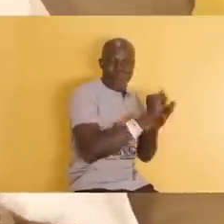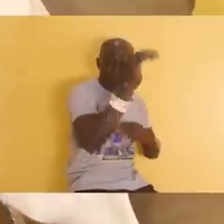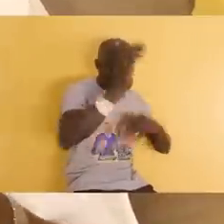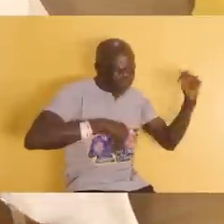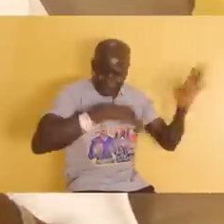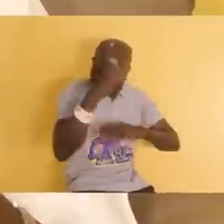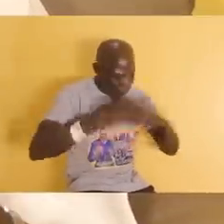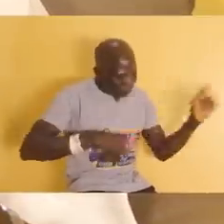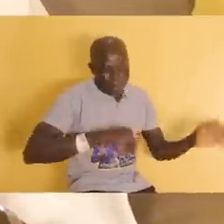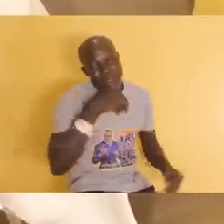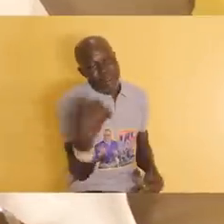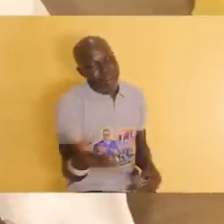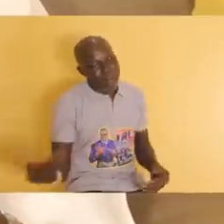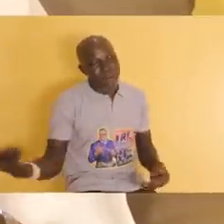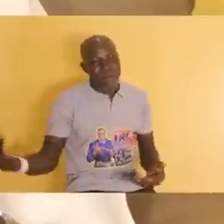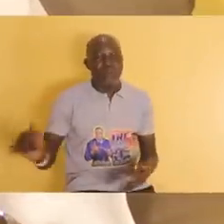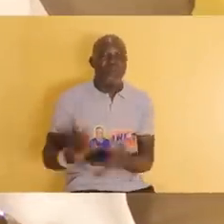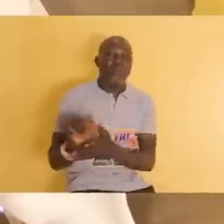gba kọ́bọ̀ lọ́wọ́.